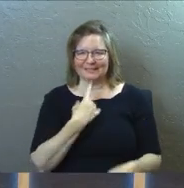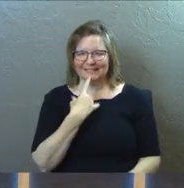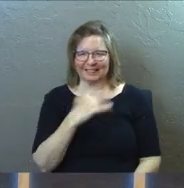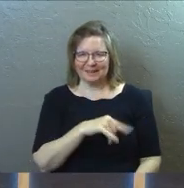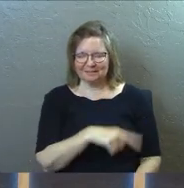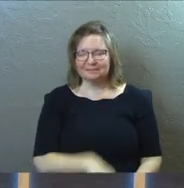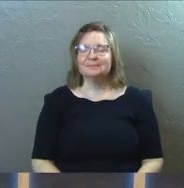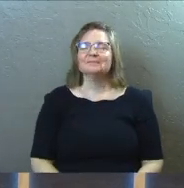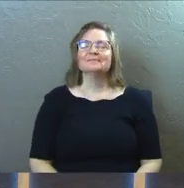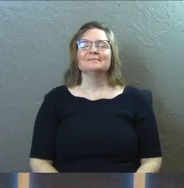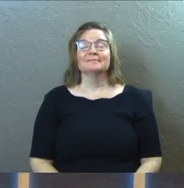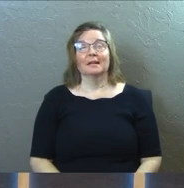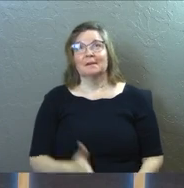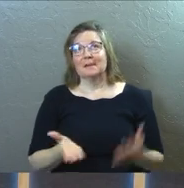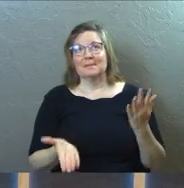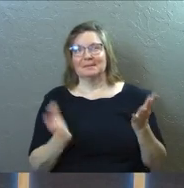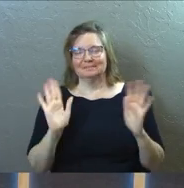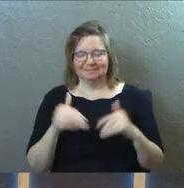maybe.